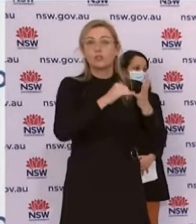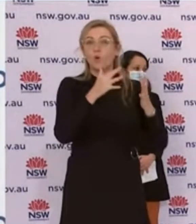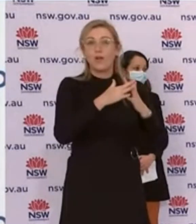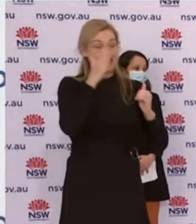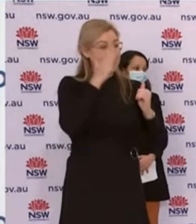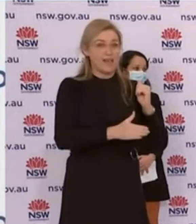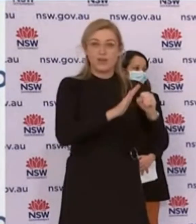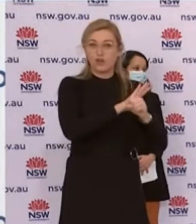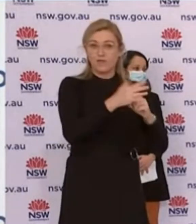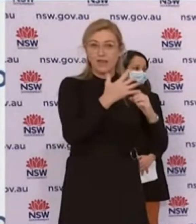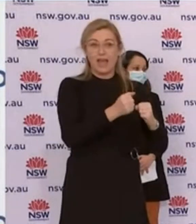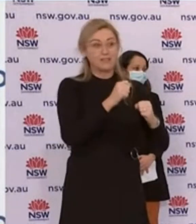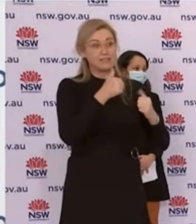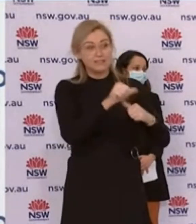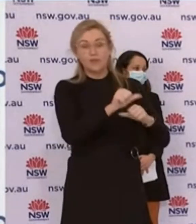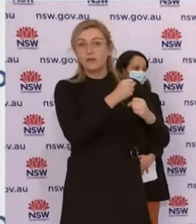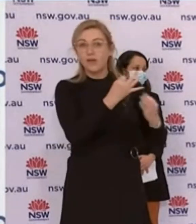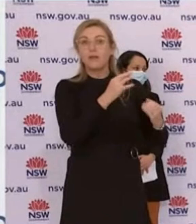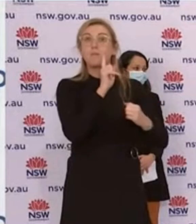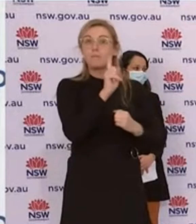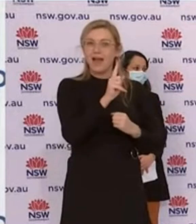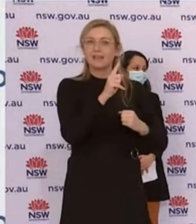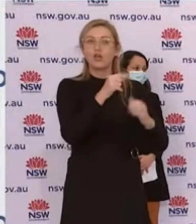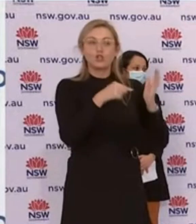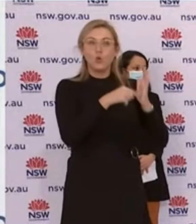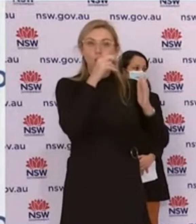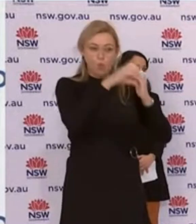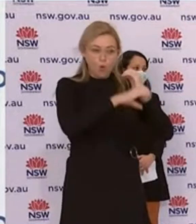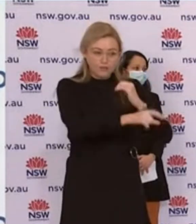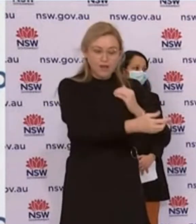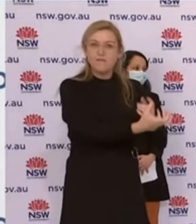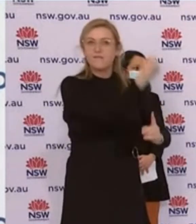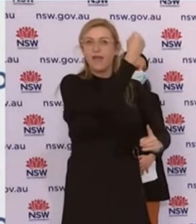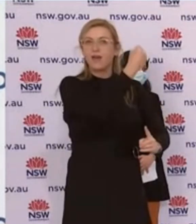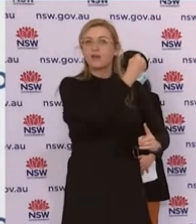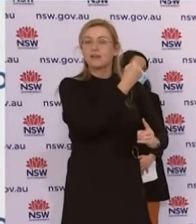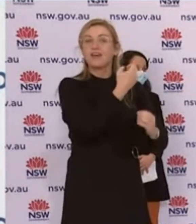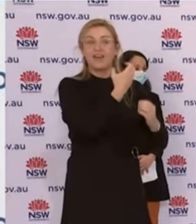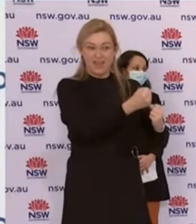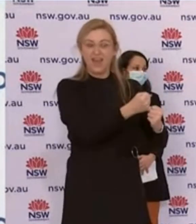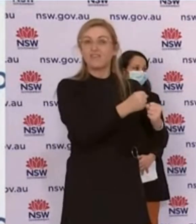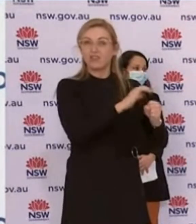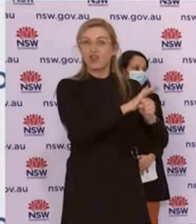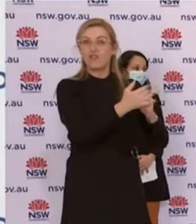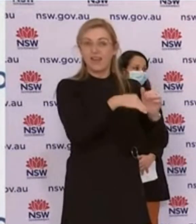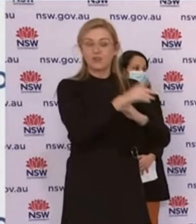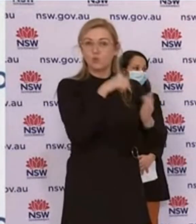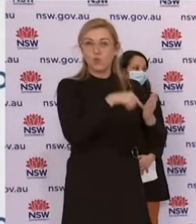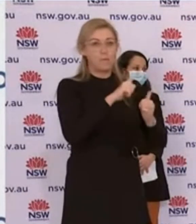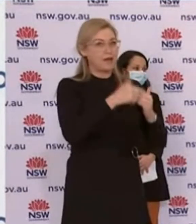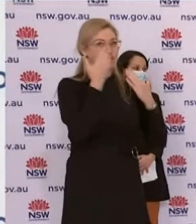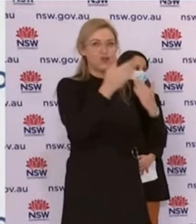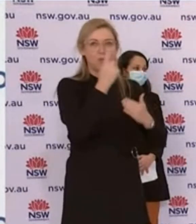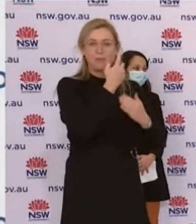a case now, but there's also been sewage detection in some of those communities, whether it's in the Northern Rivers or whether it's in the Mid-North Coast or the Riverina